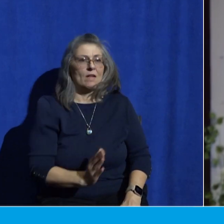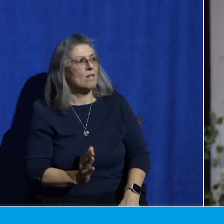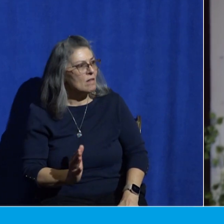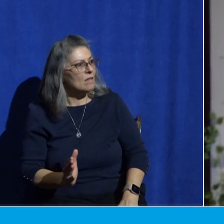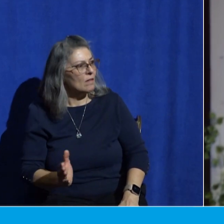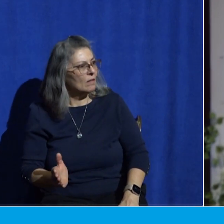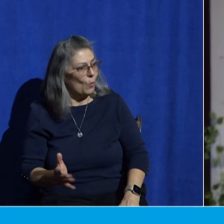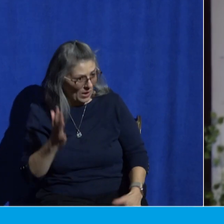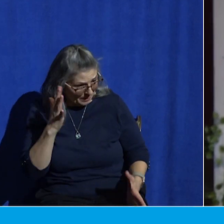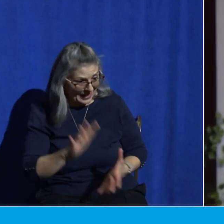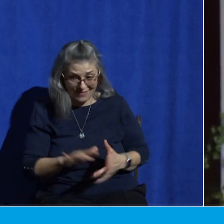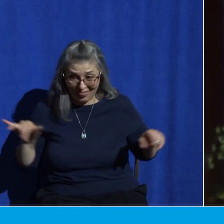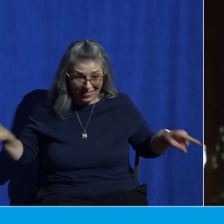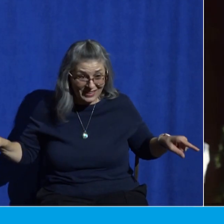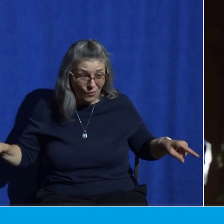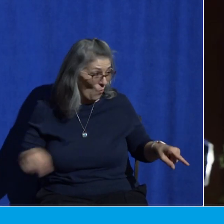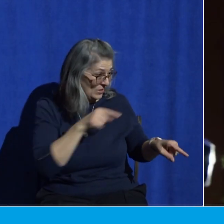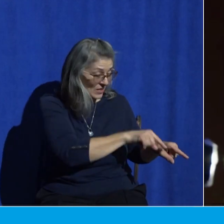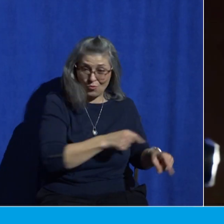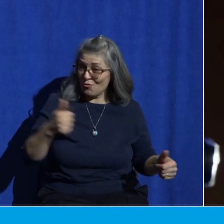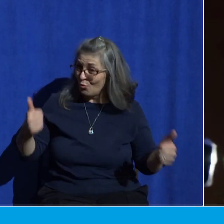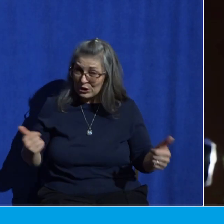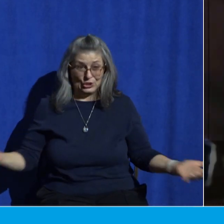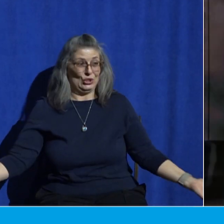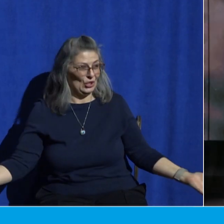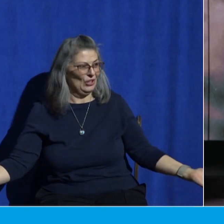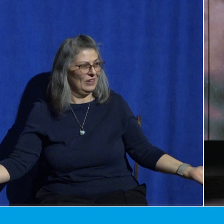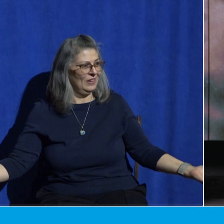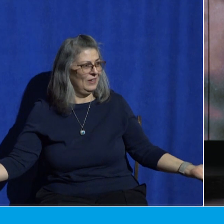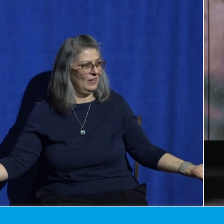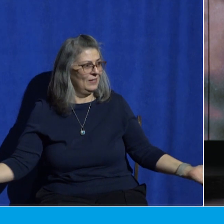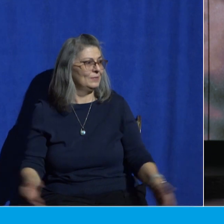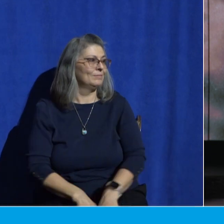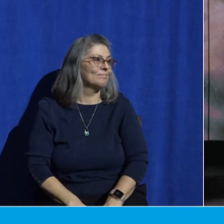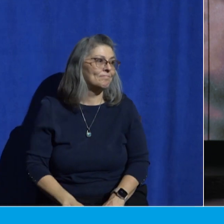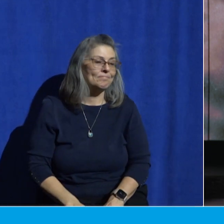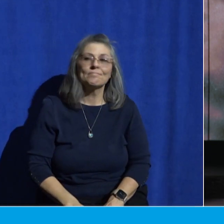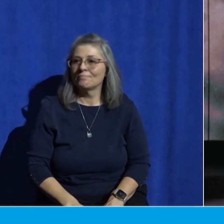not embarrassed of it, you know?